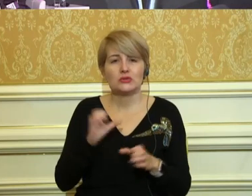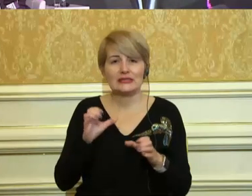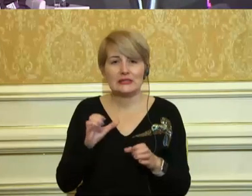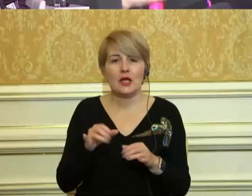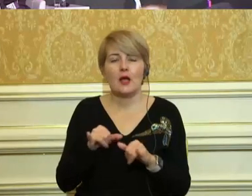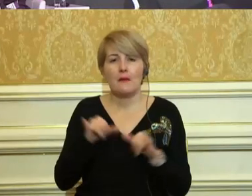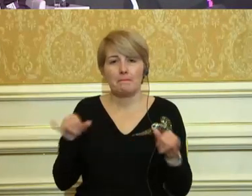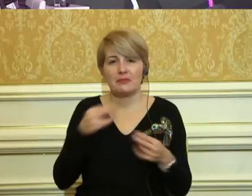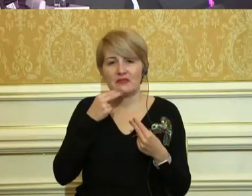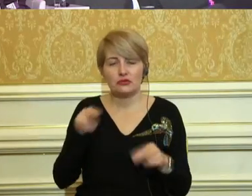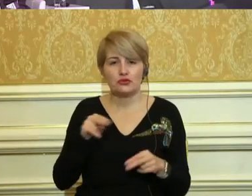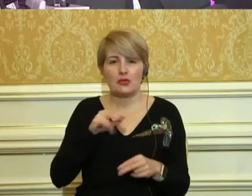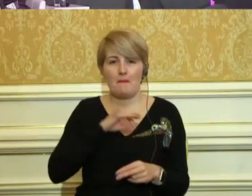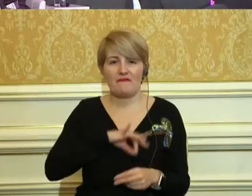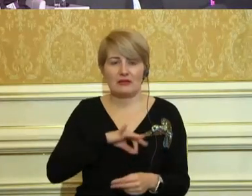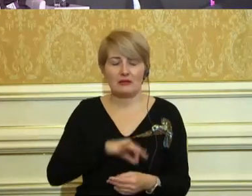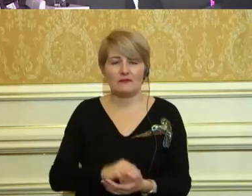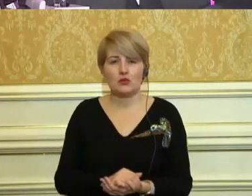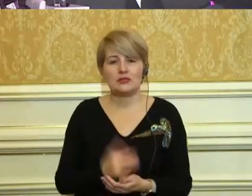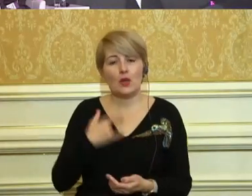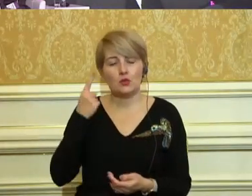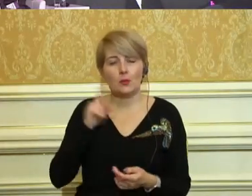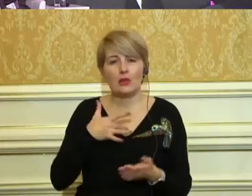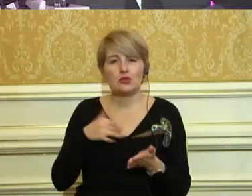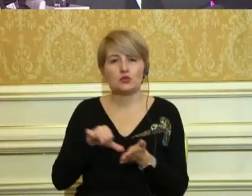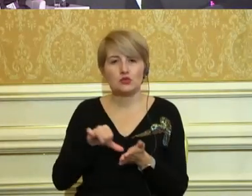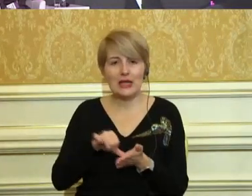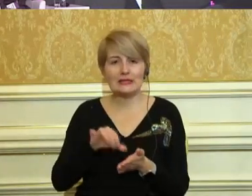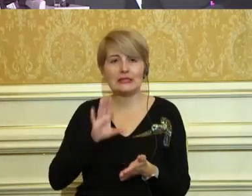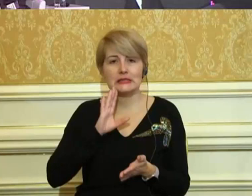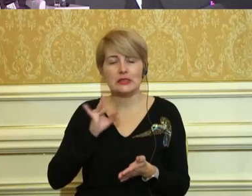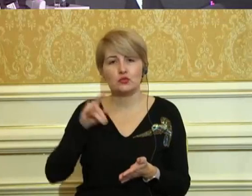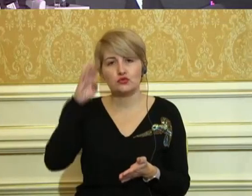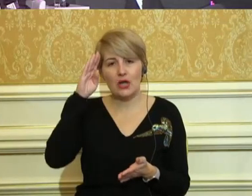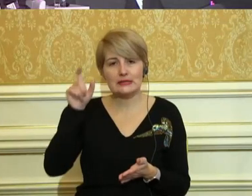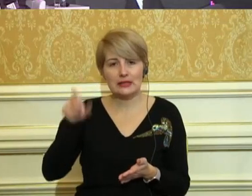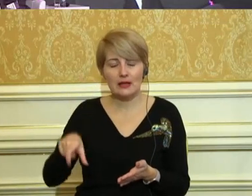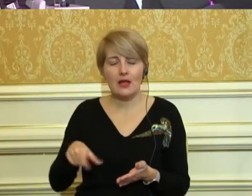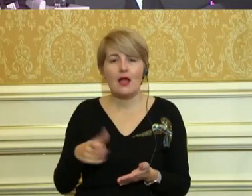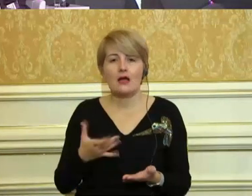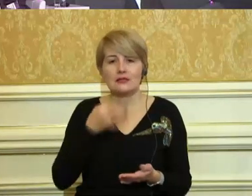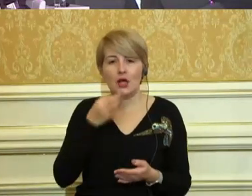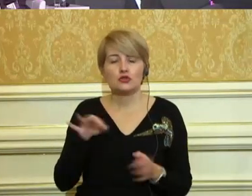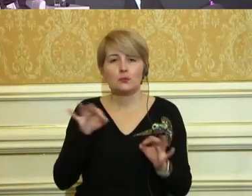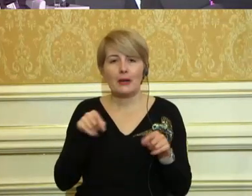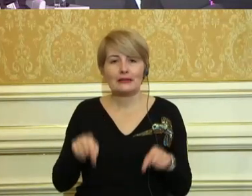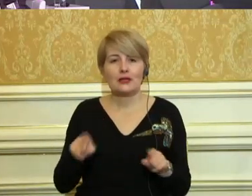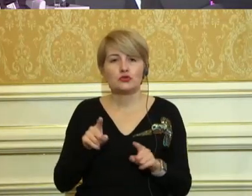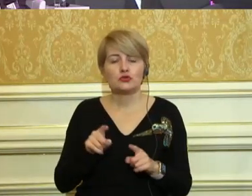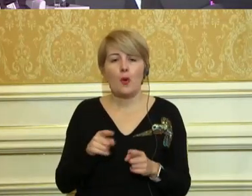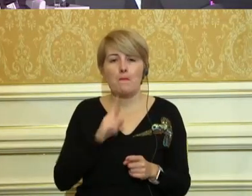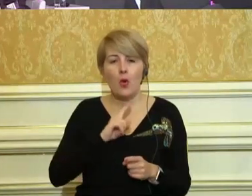increase the salaries. Yes, we need, but we need also to raise the efficiency. But, you know,